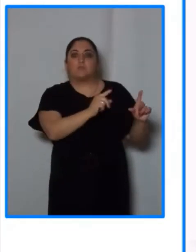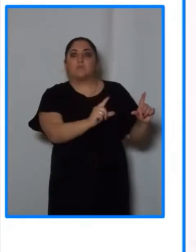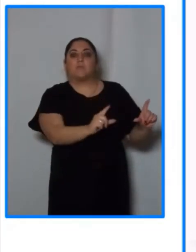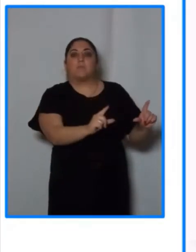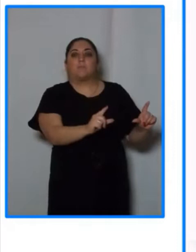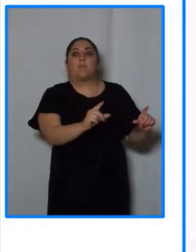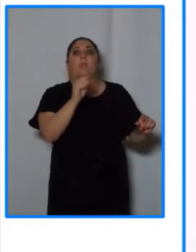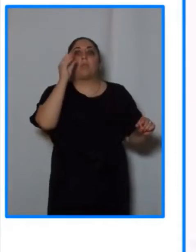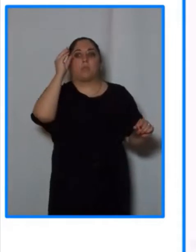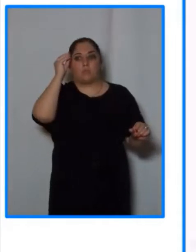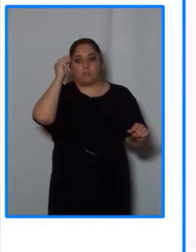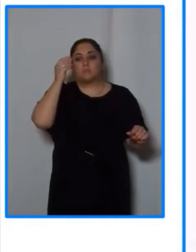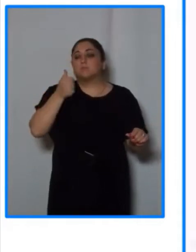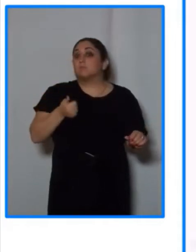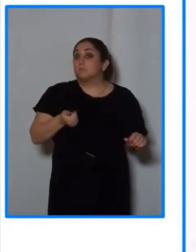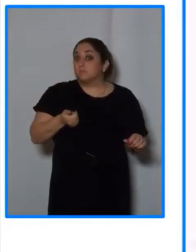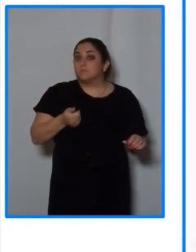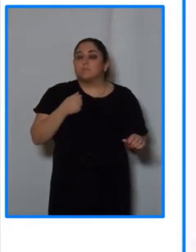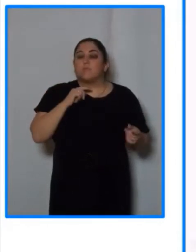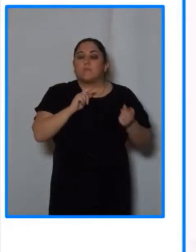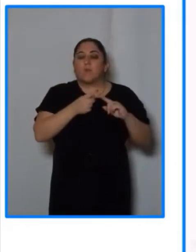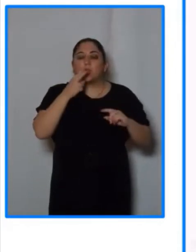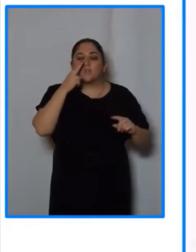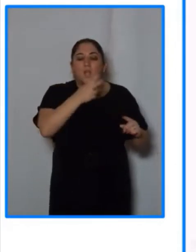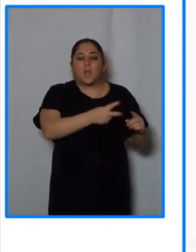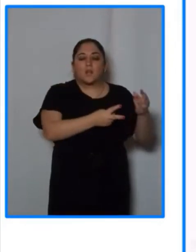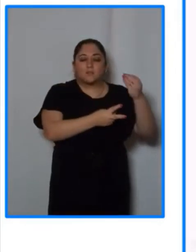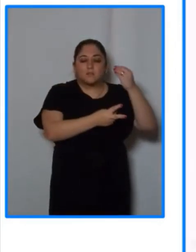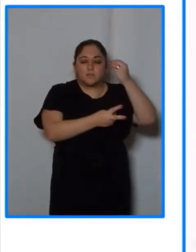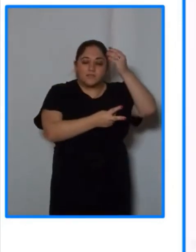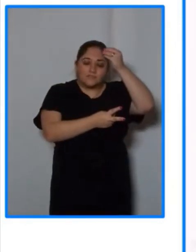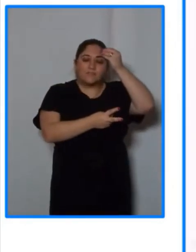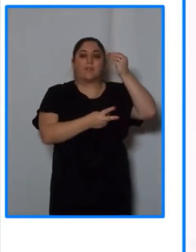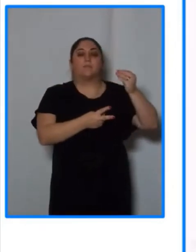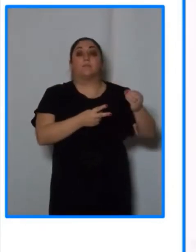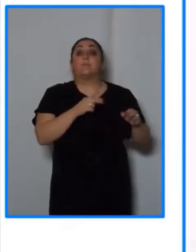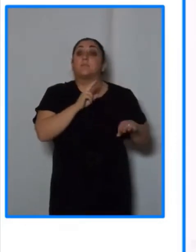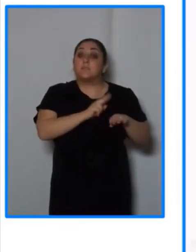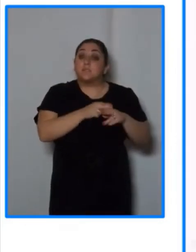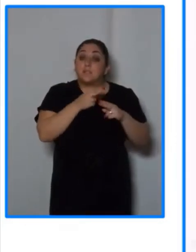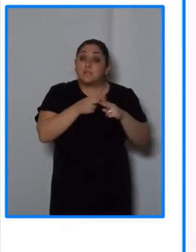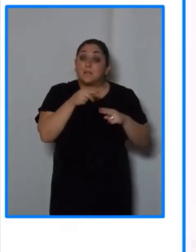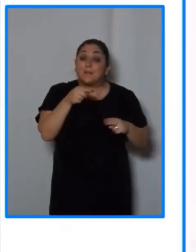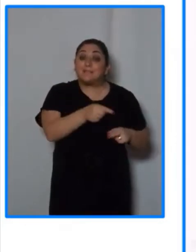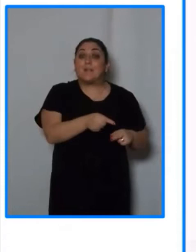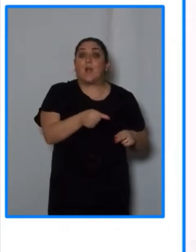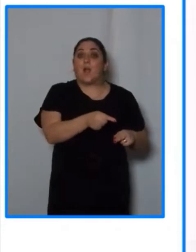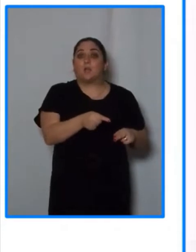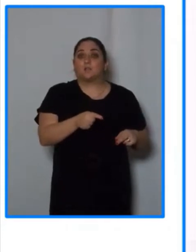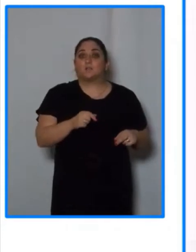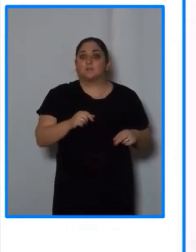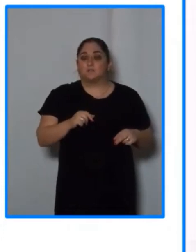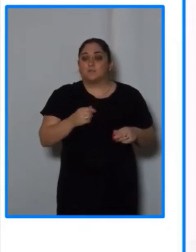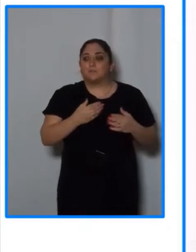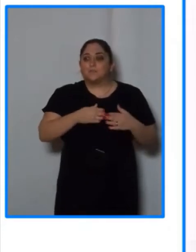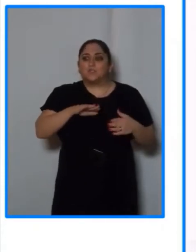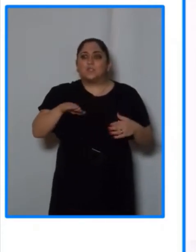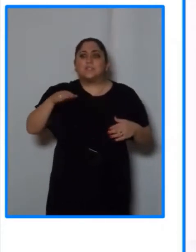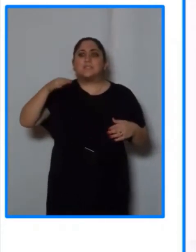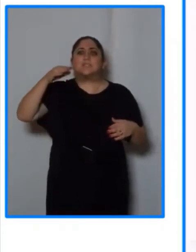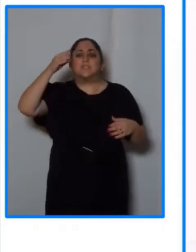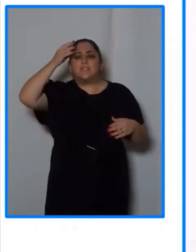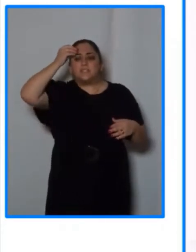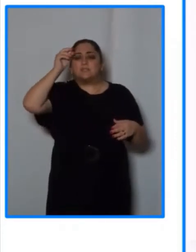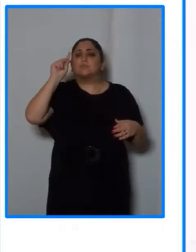image itself. So you can provide text alternatives for images, making also the screen reader user able to know what the image is